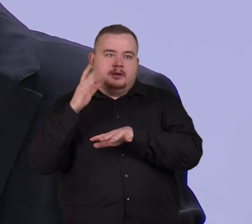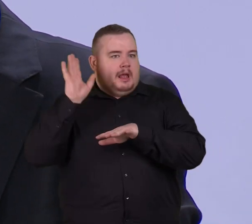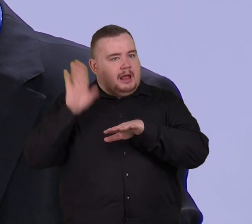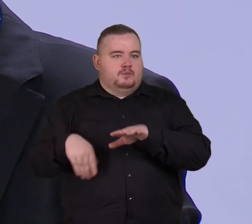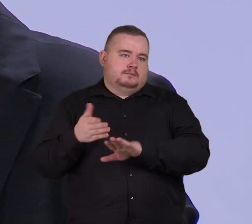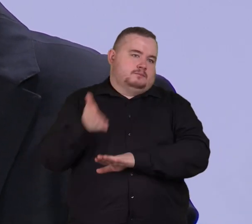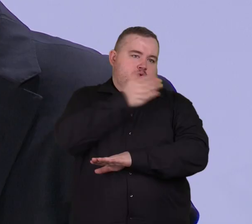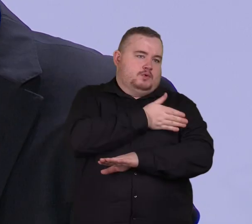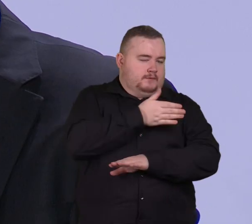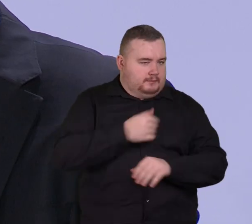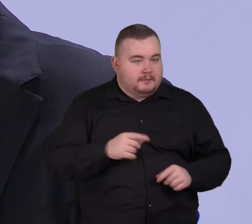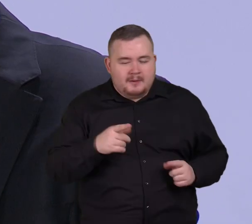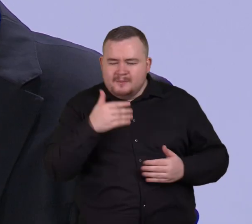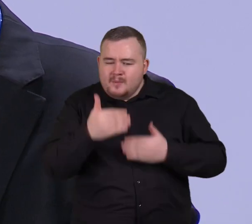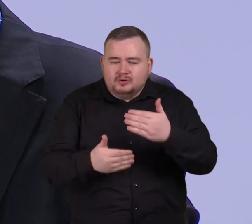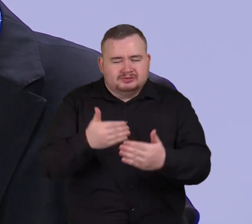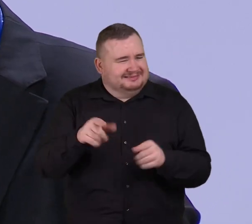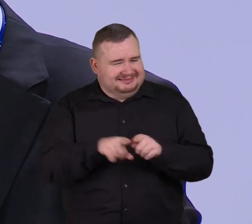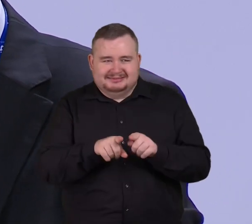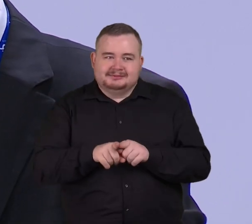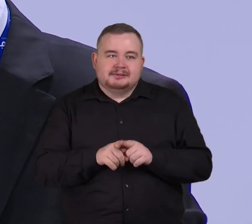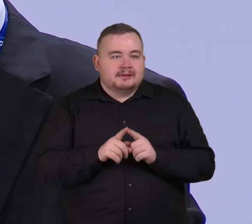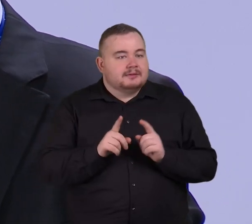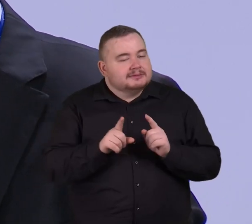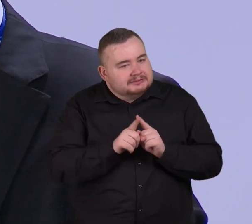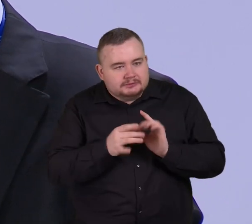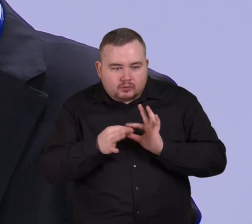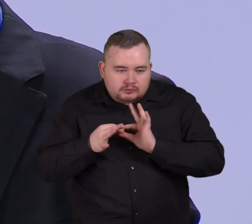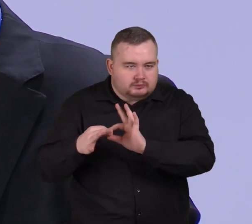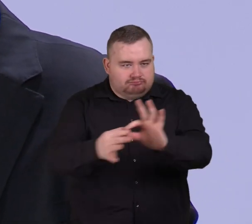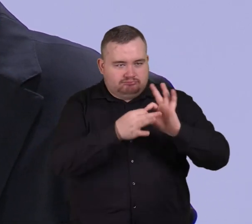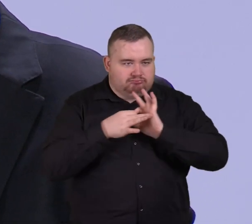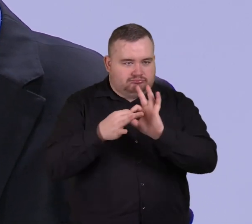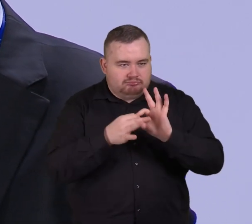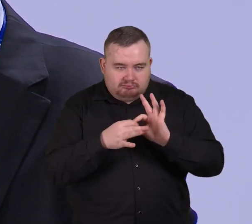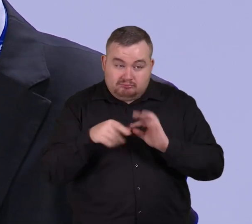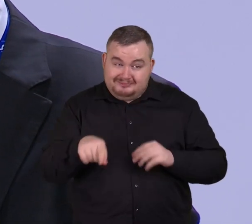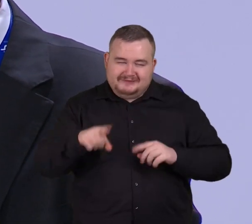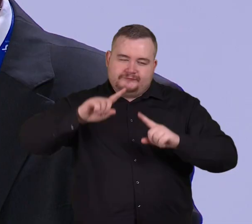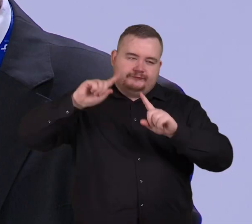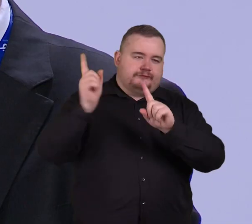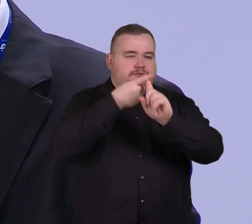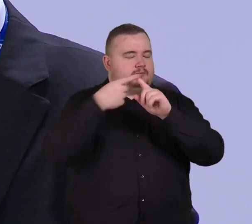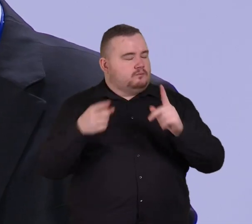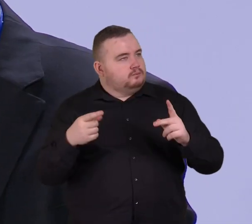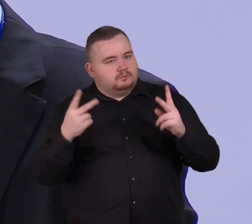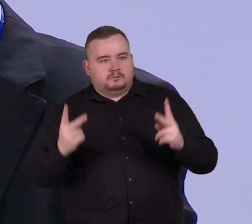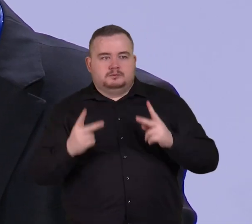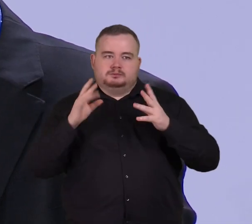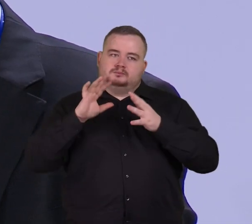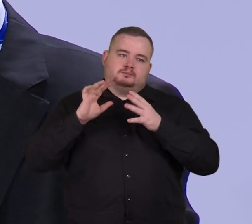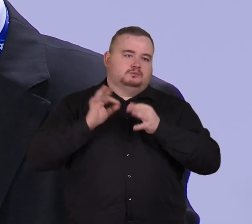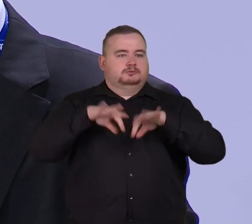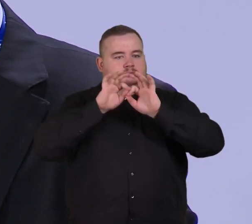the core of the European integration process. And territorial instruments are the best tools